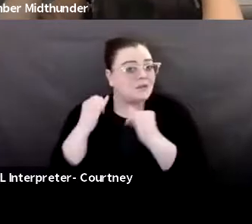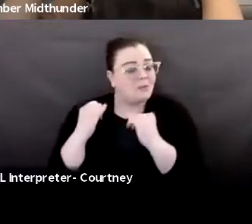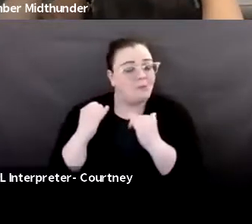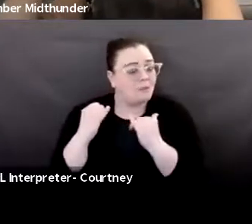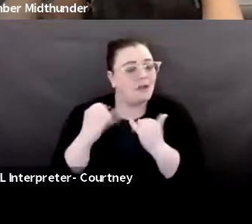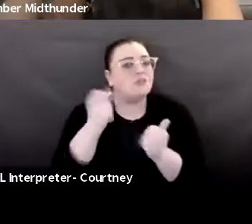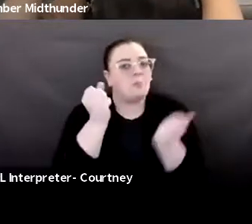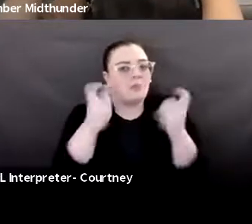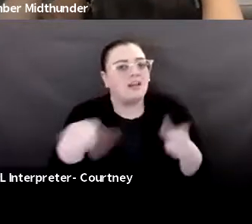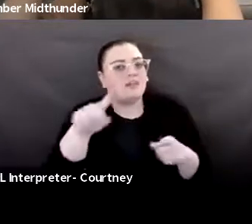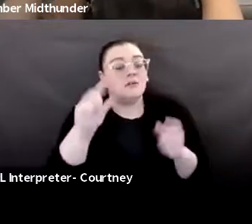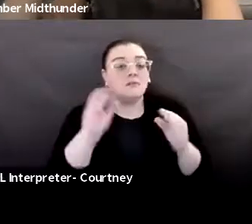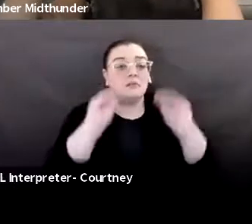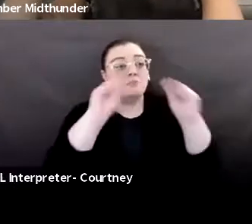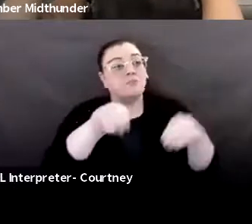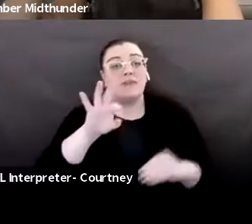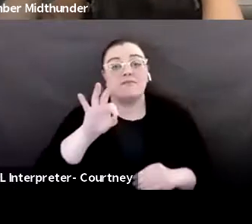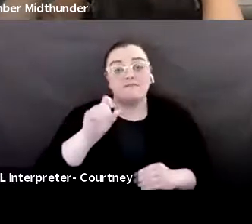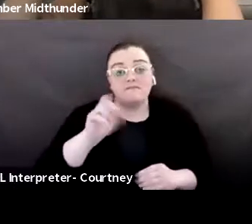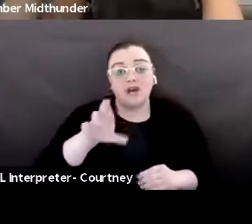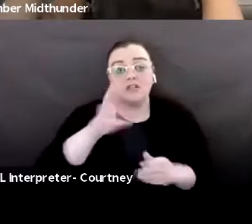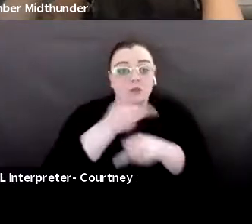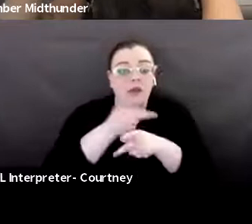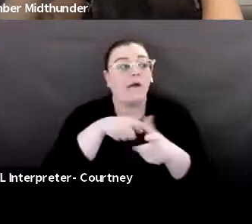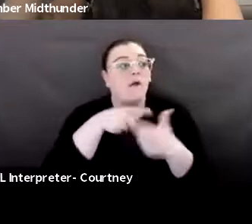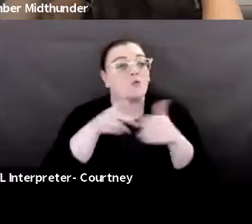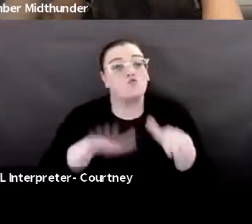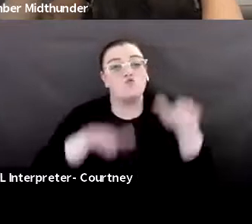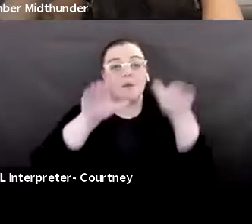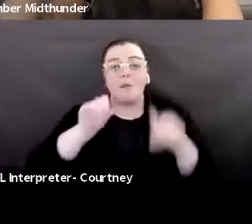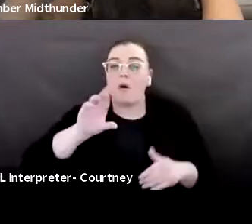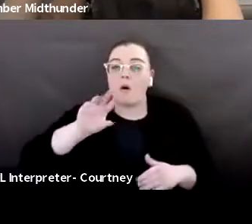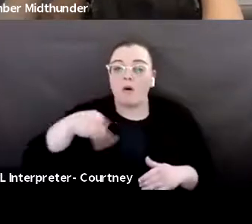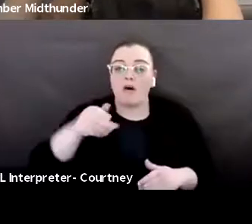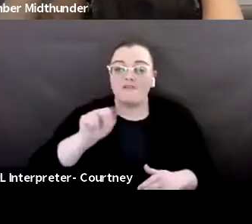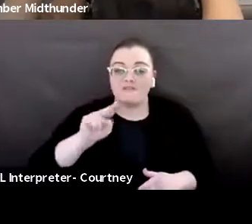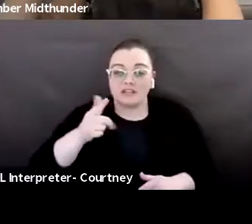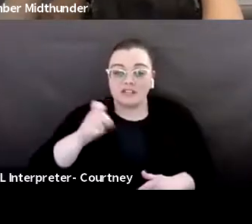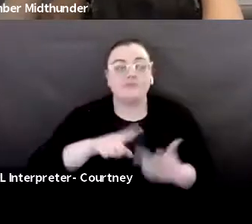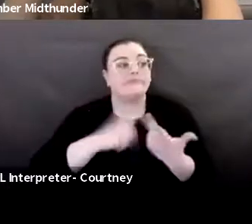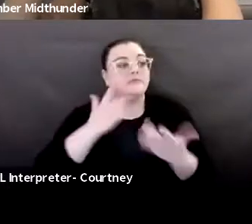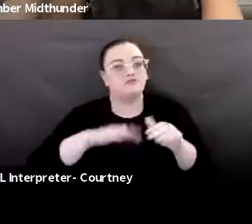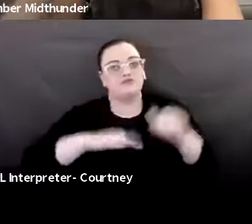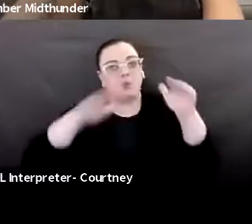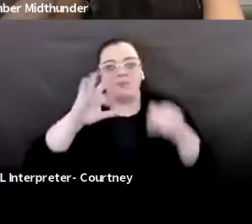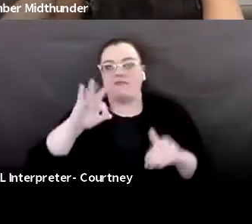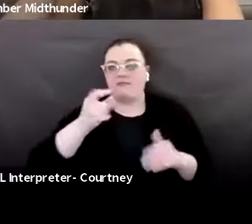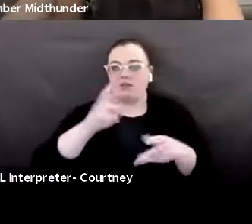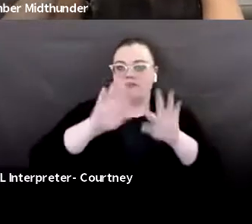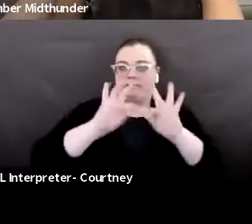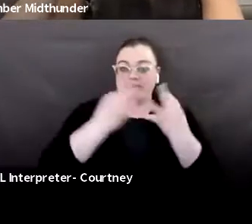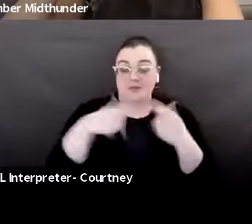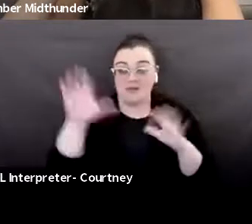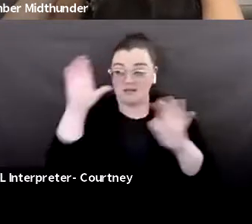got put into foster care or grew up in orphanages or, you know, grew up in a foster family and you can't